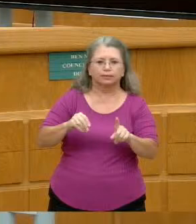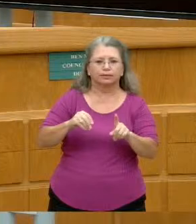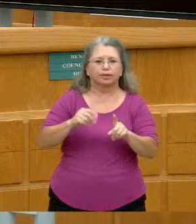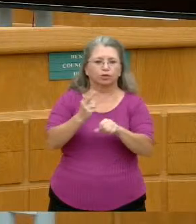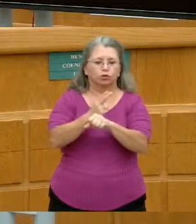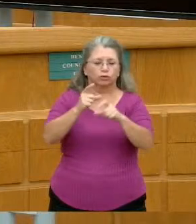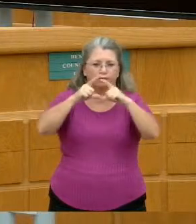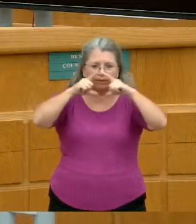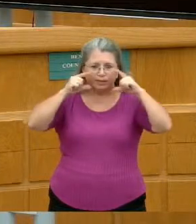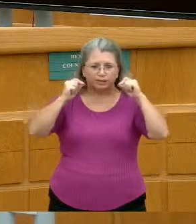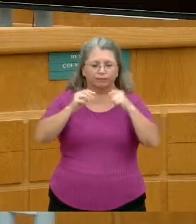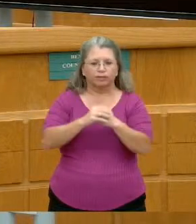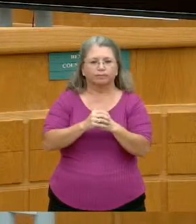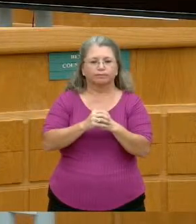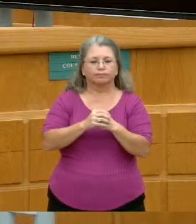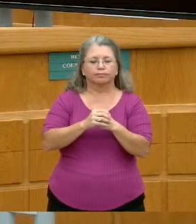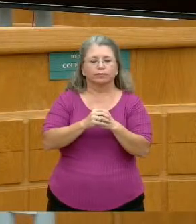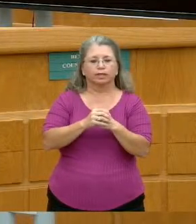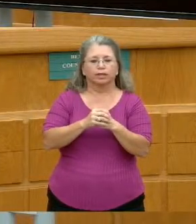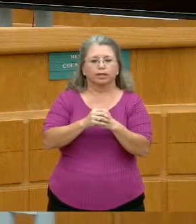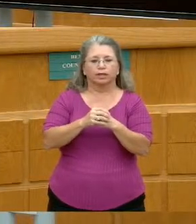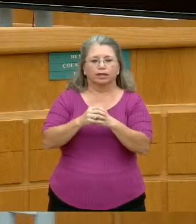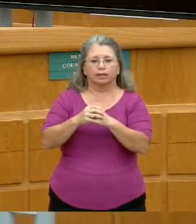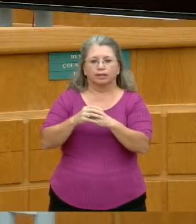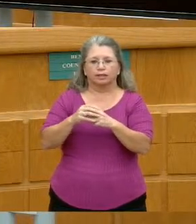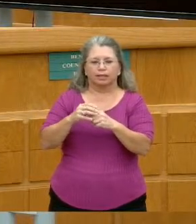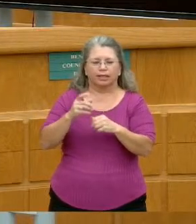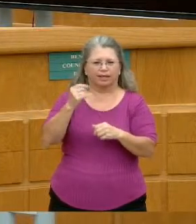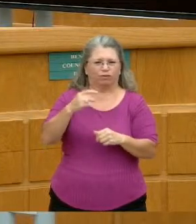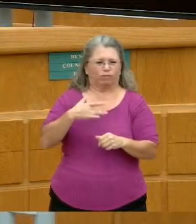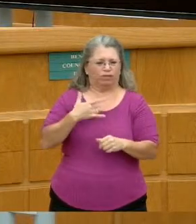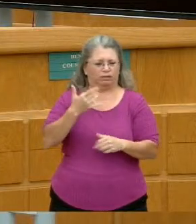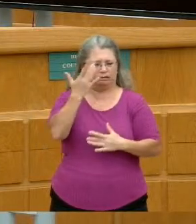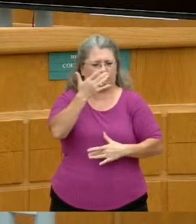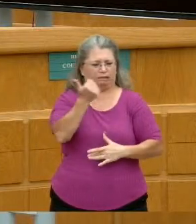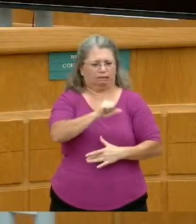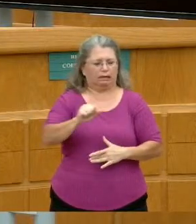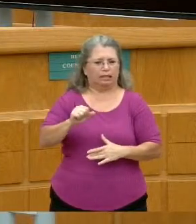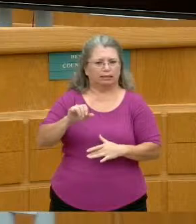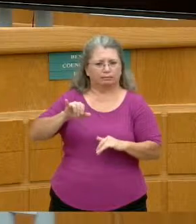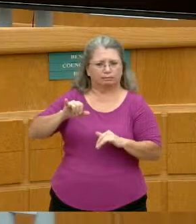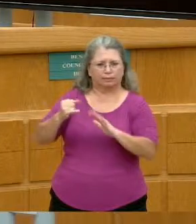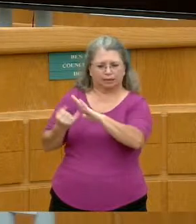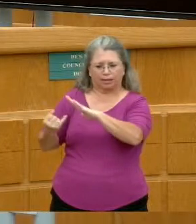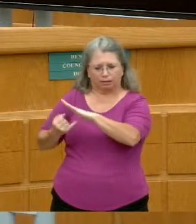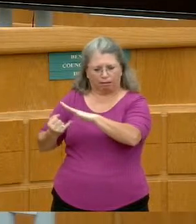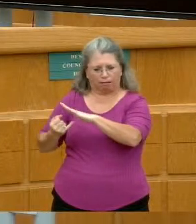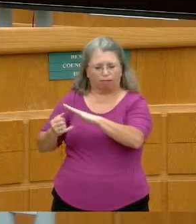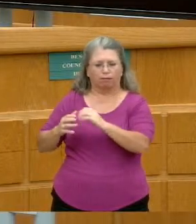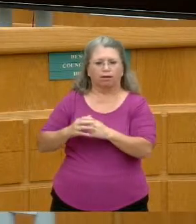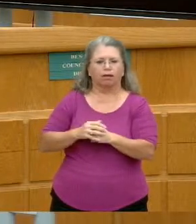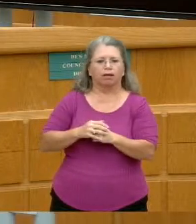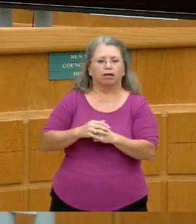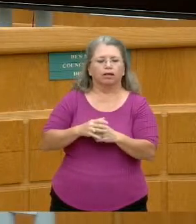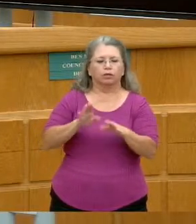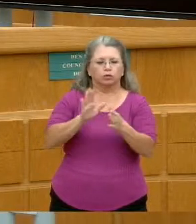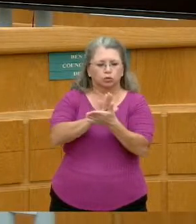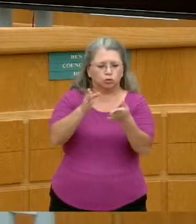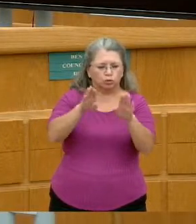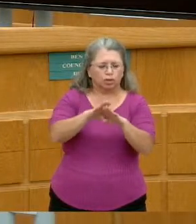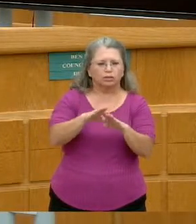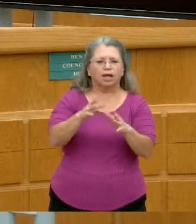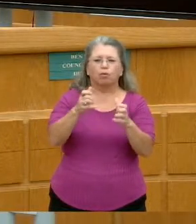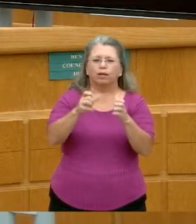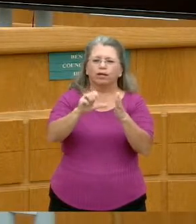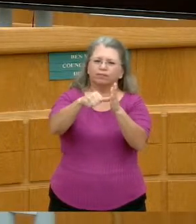when symptomatic. Their schools are closed. I want to point out something. We're trying to get the virus under control. And during